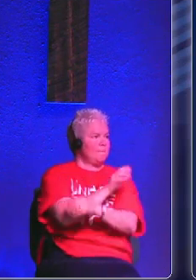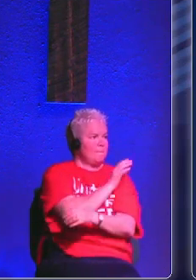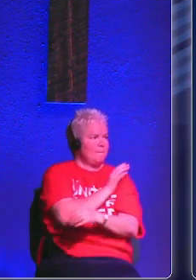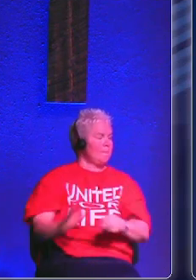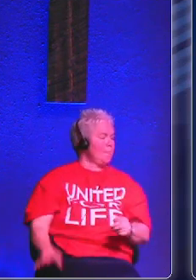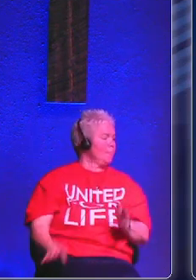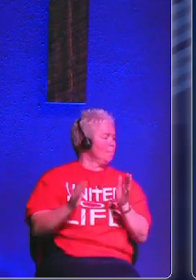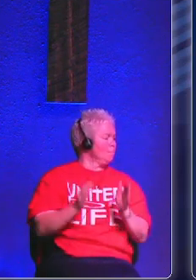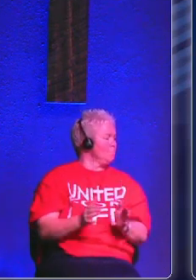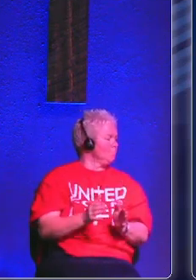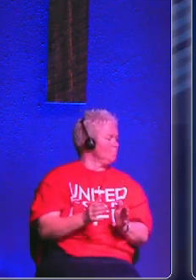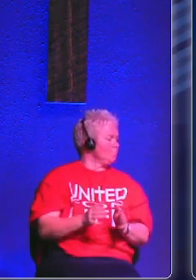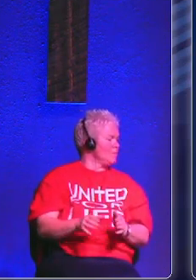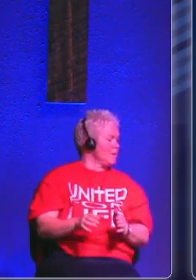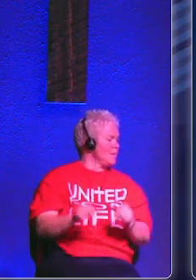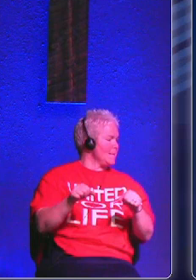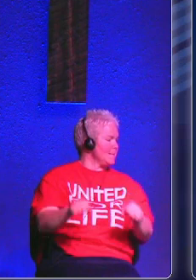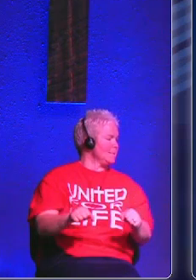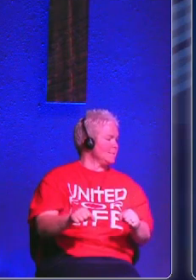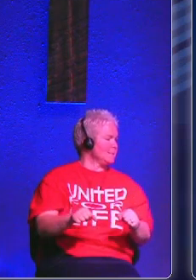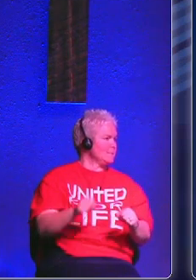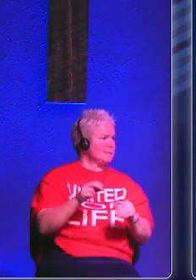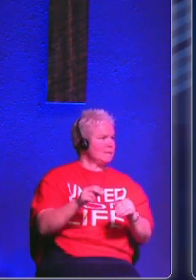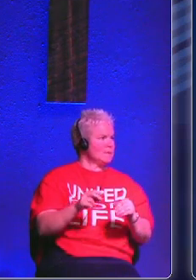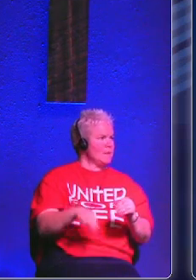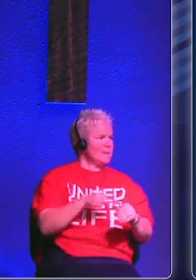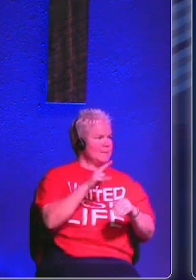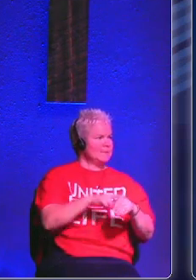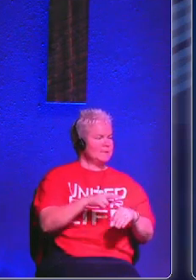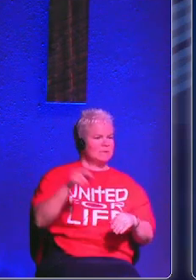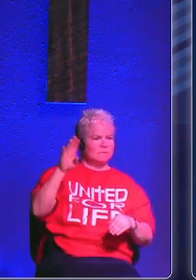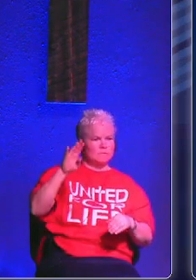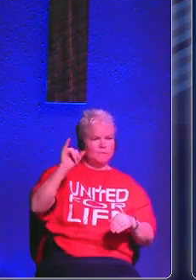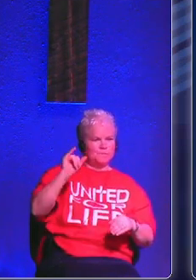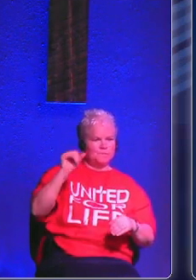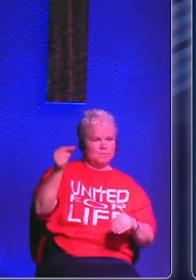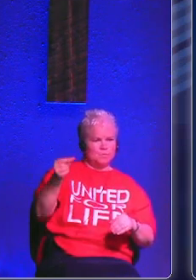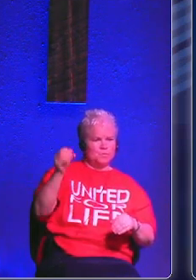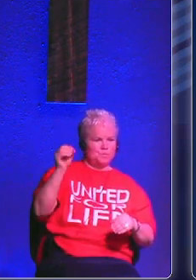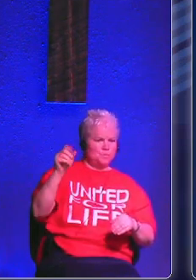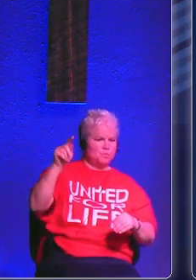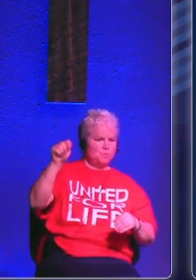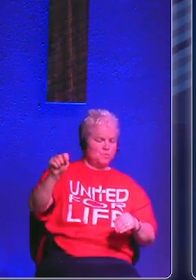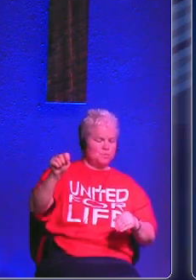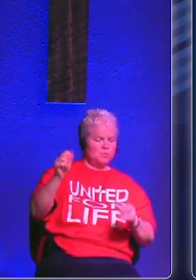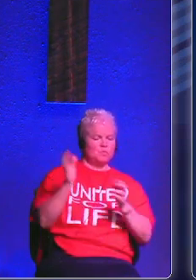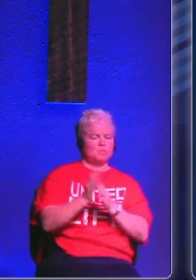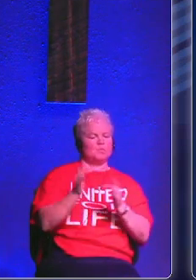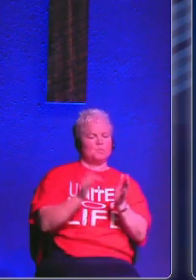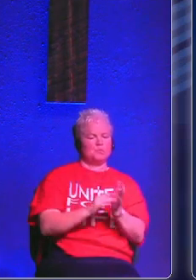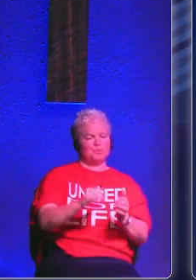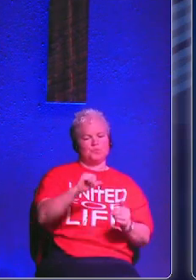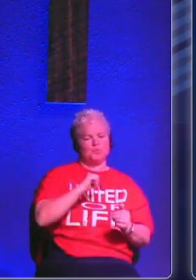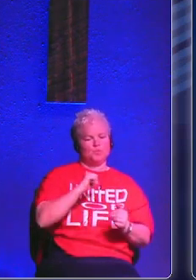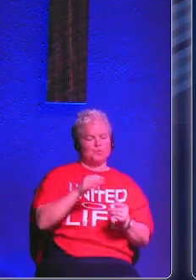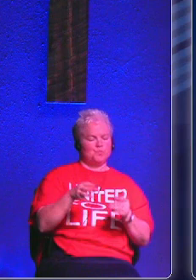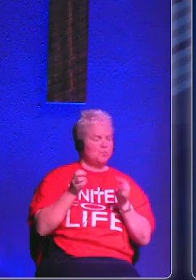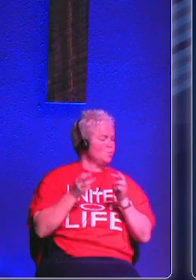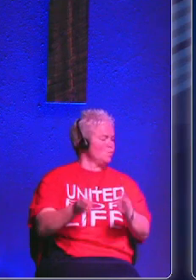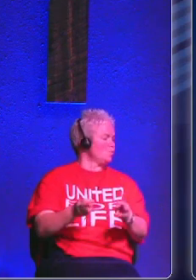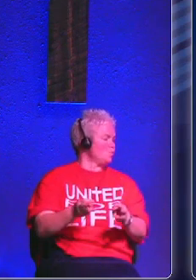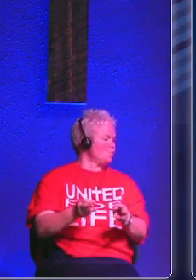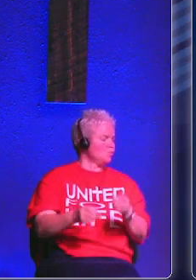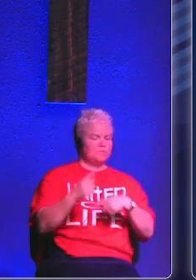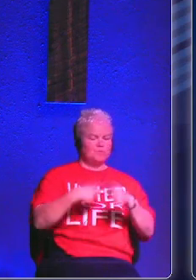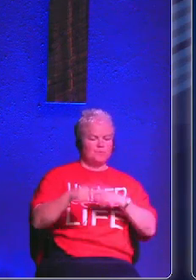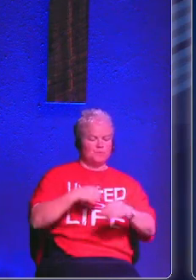you're a Christian. You must be a Christian nationalist. You're a bigot. You're all of those things. Jesus is the only way. All of those